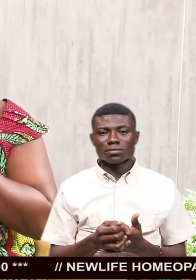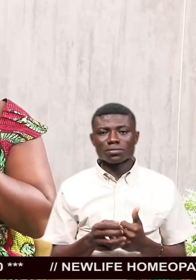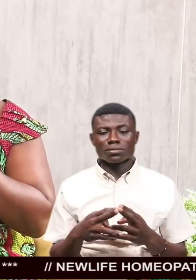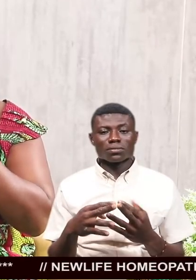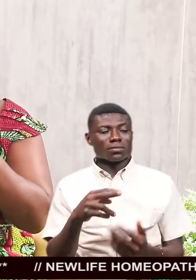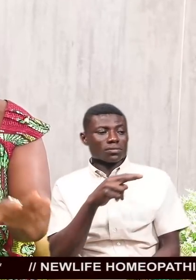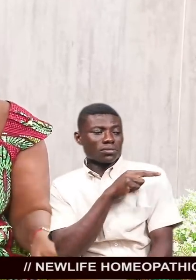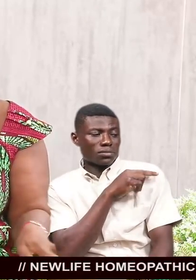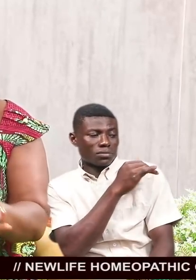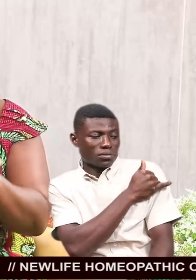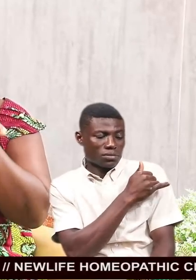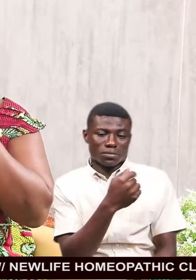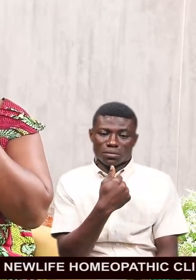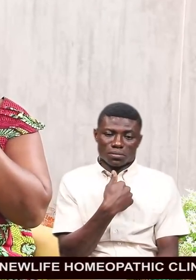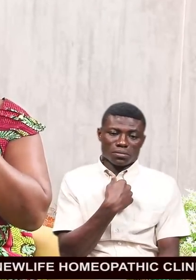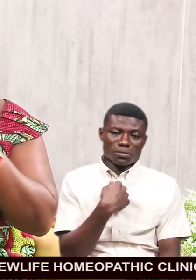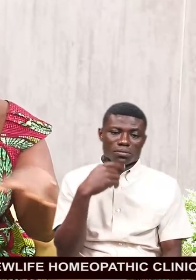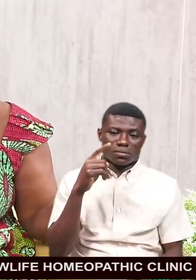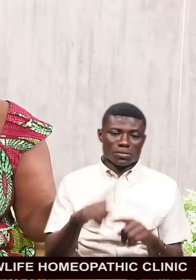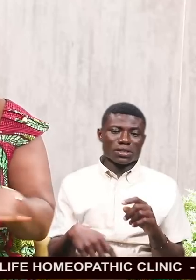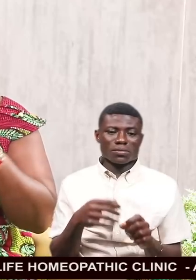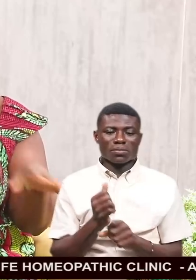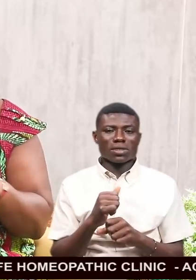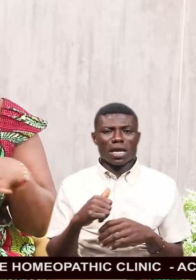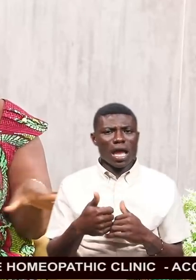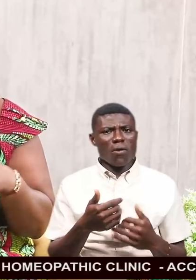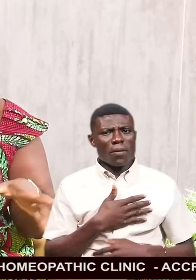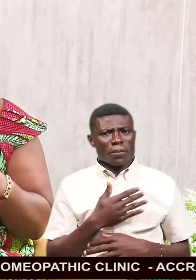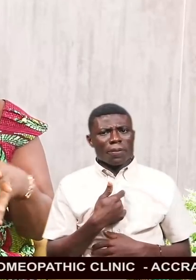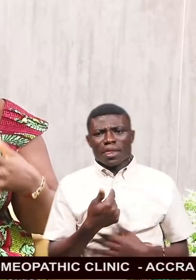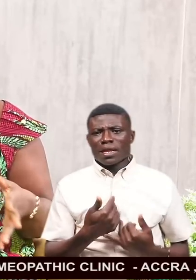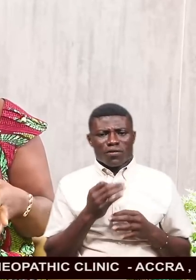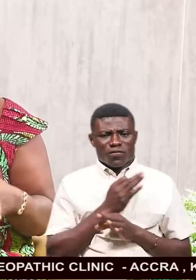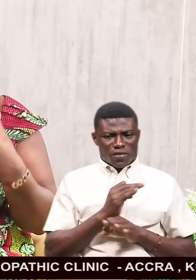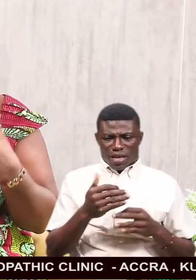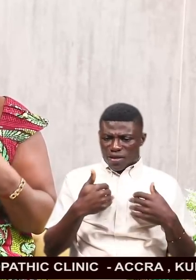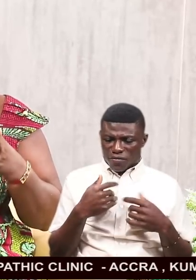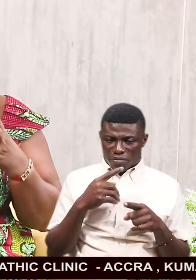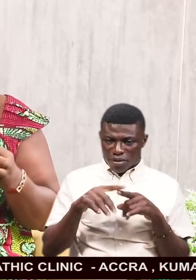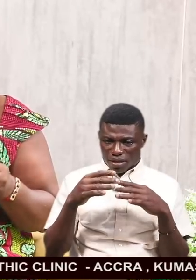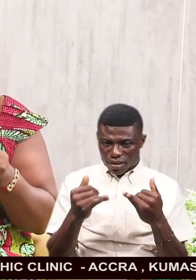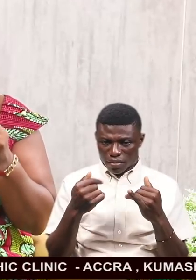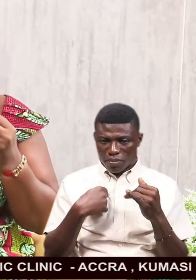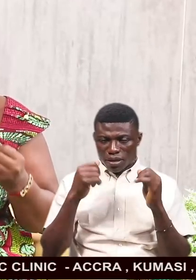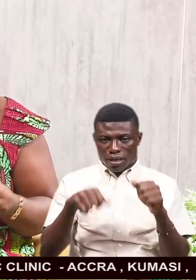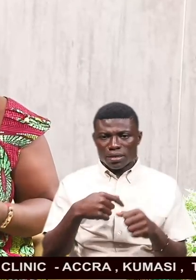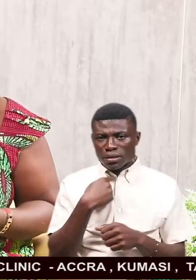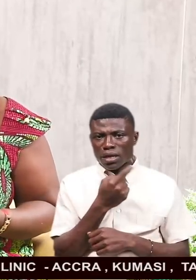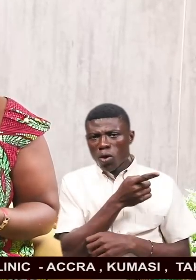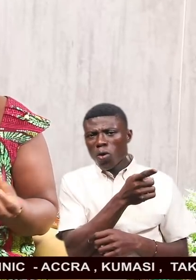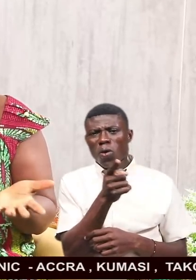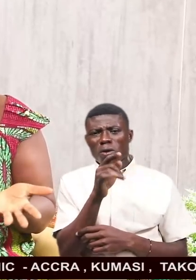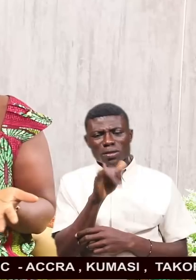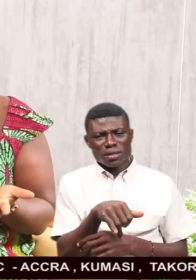nana ya mi minti mi en quantify any journey ahopa me wo but meti mi so aka